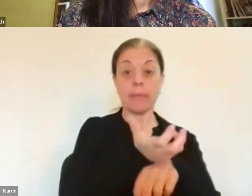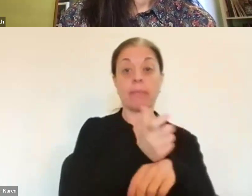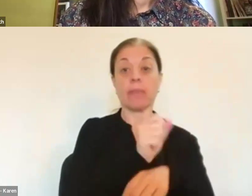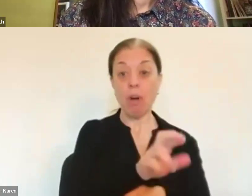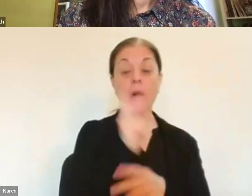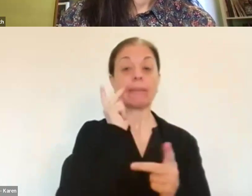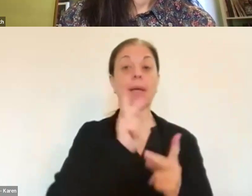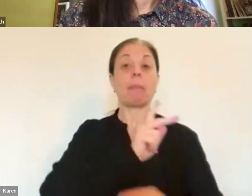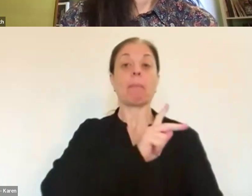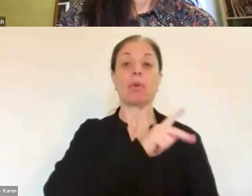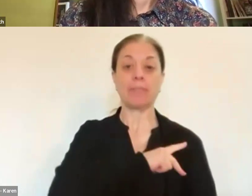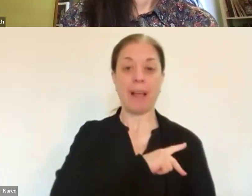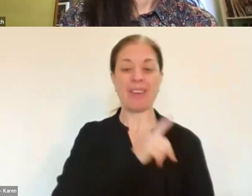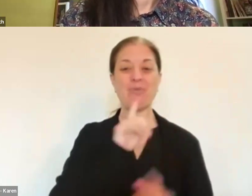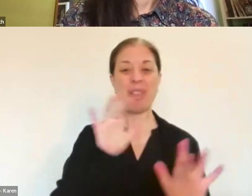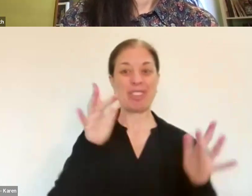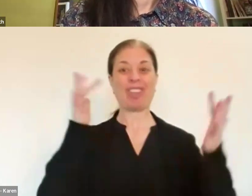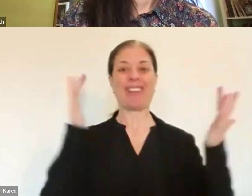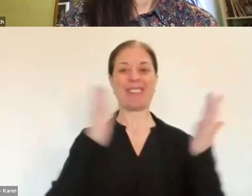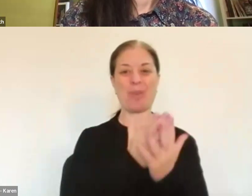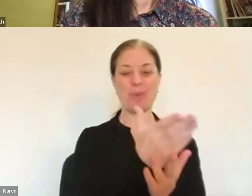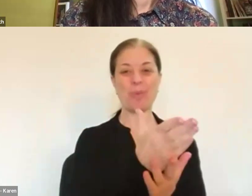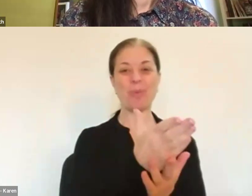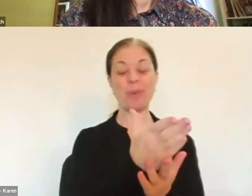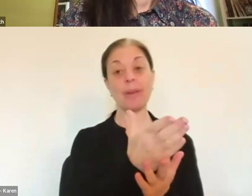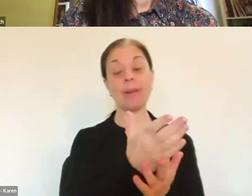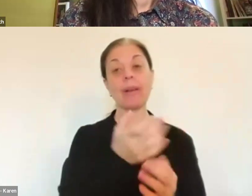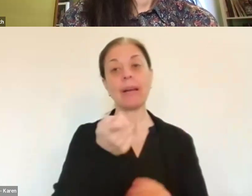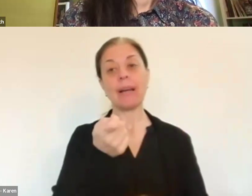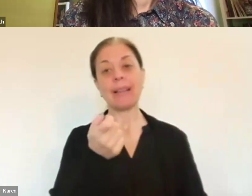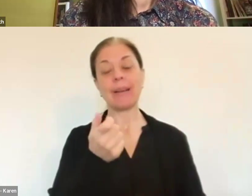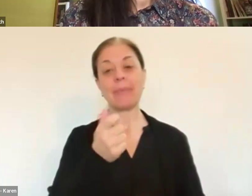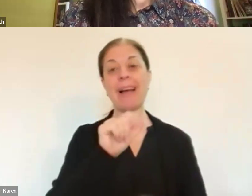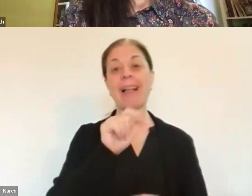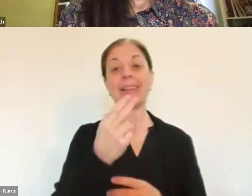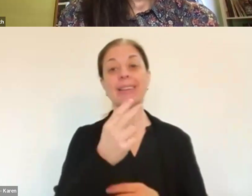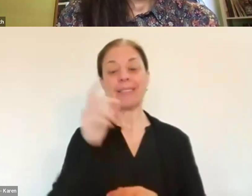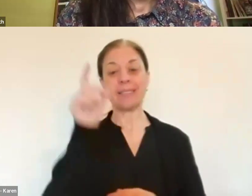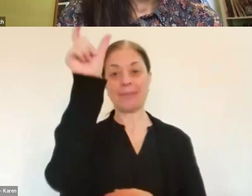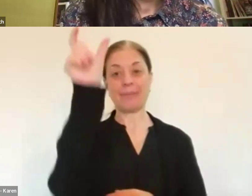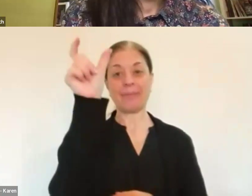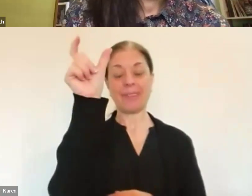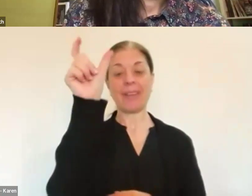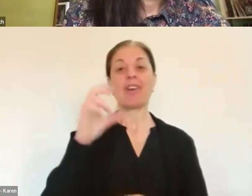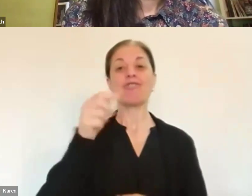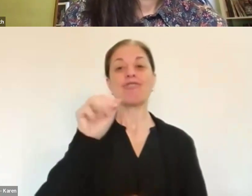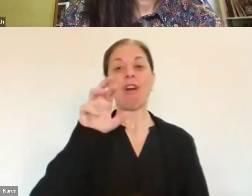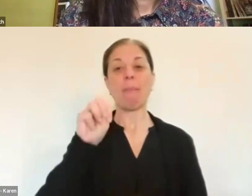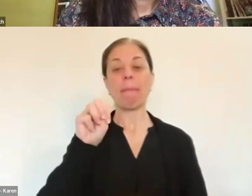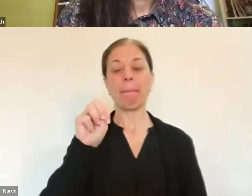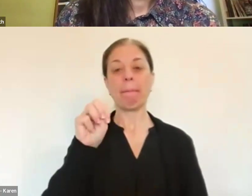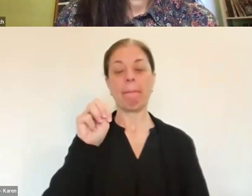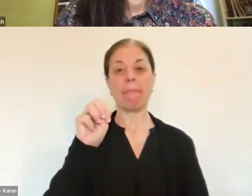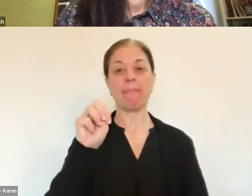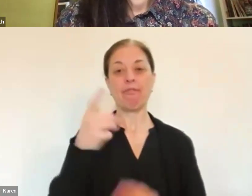their personalities really shining through, and the little Allah charm hanging from the rearview mirror,